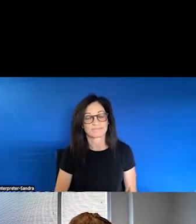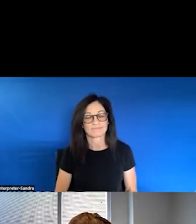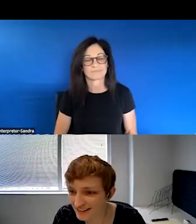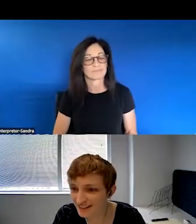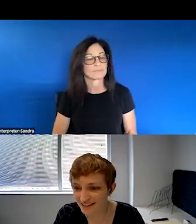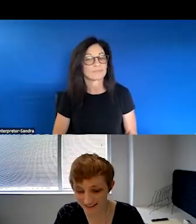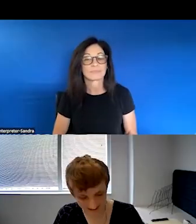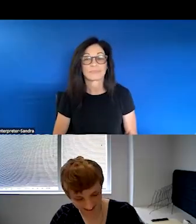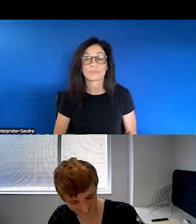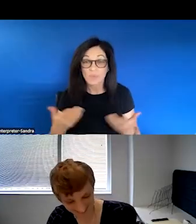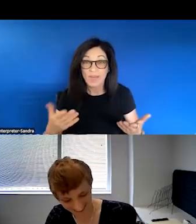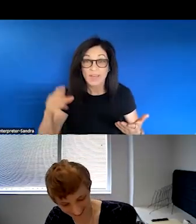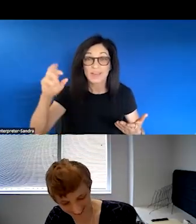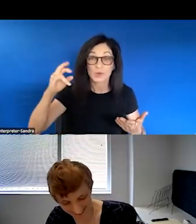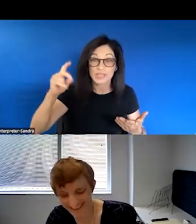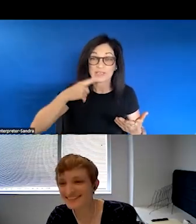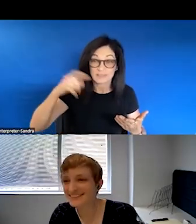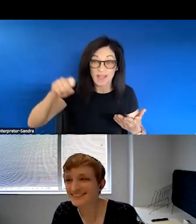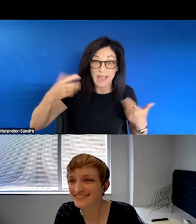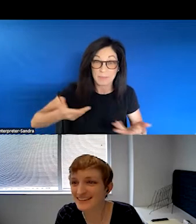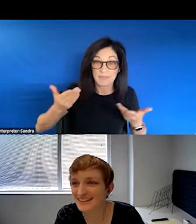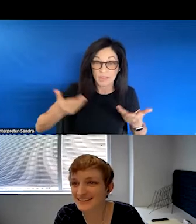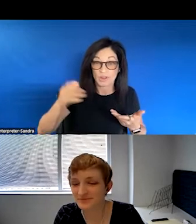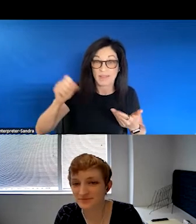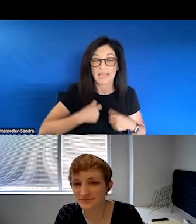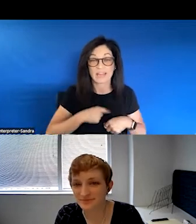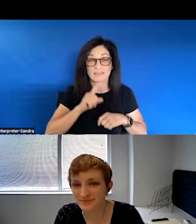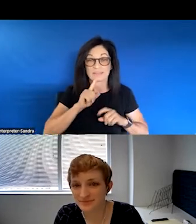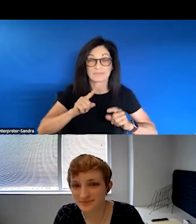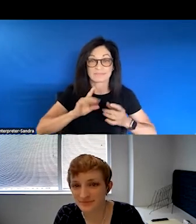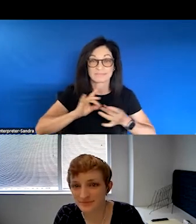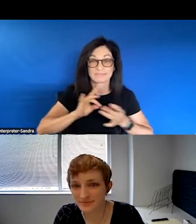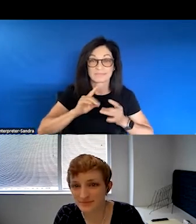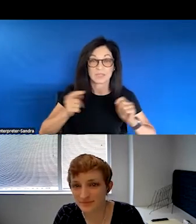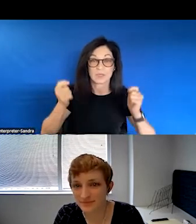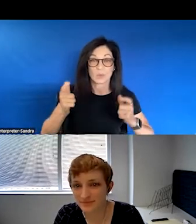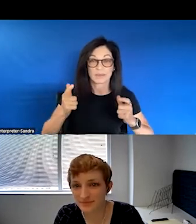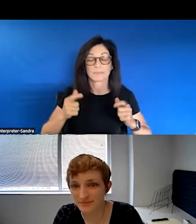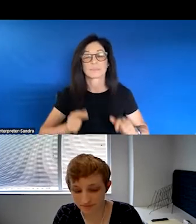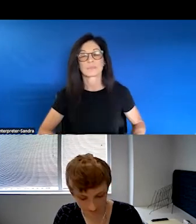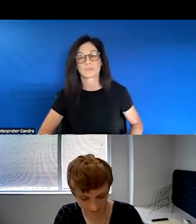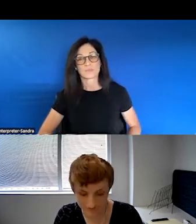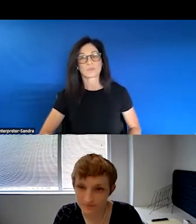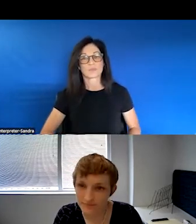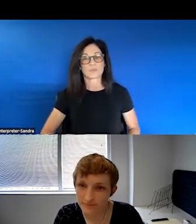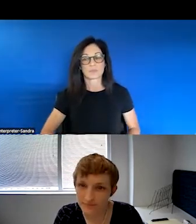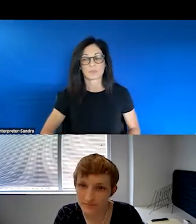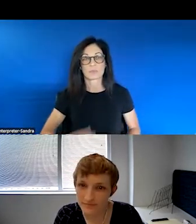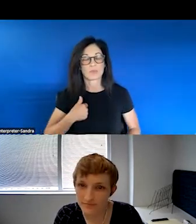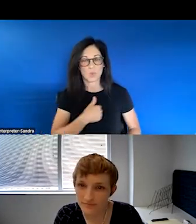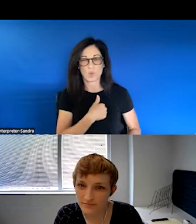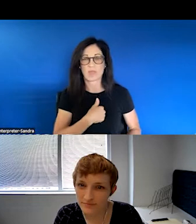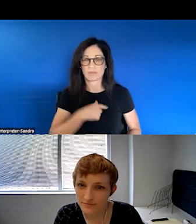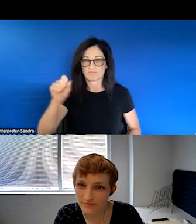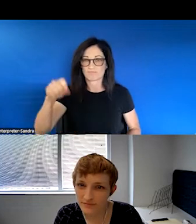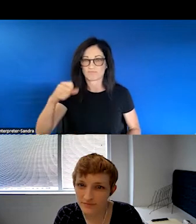Well, I am on, so I can speak, quickly. We are very much alert to the fact that